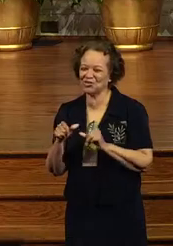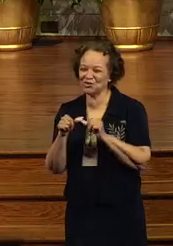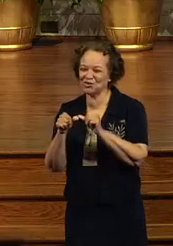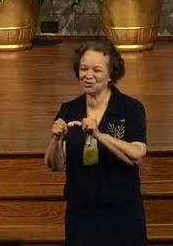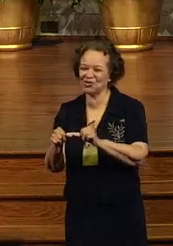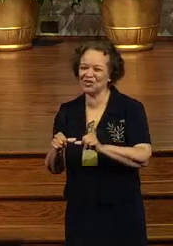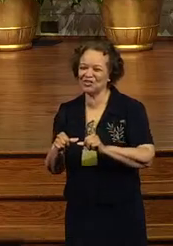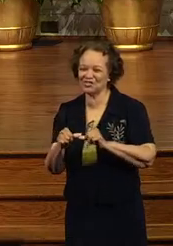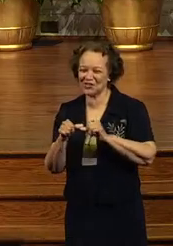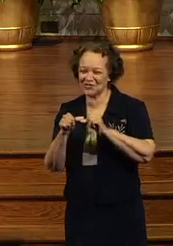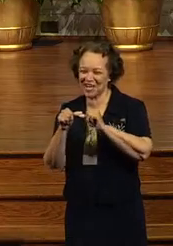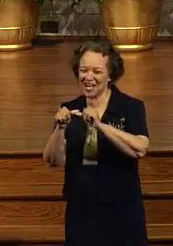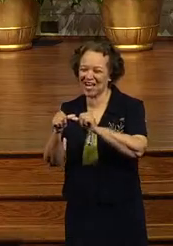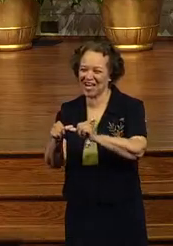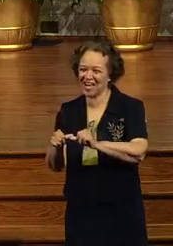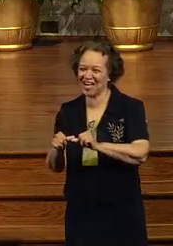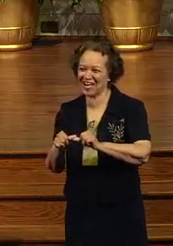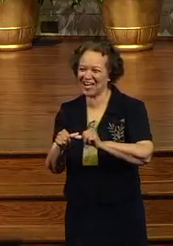is divine, God.